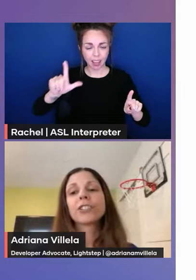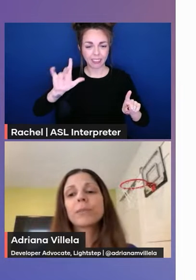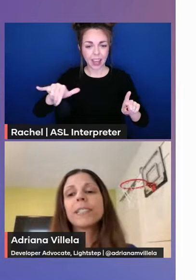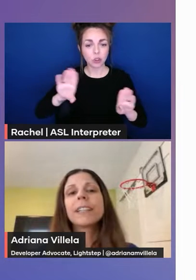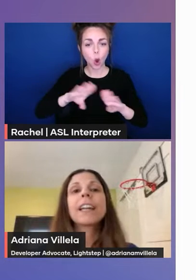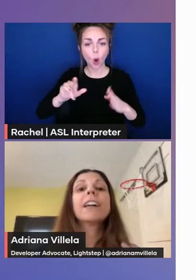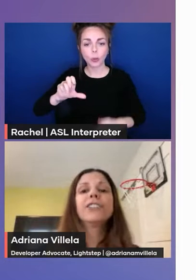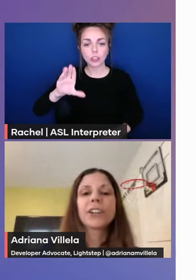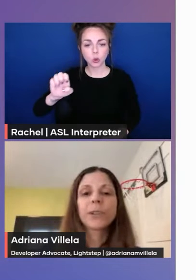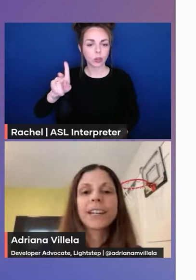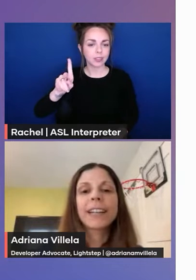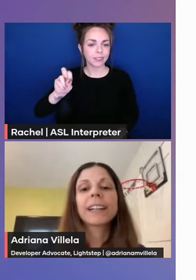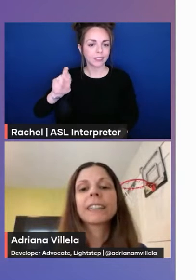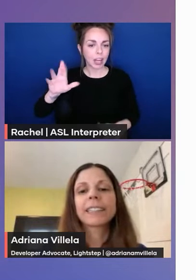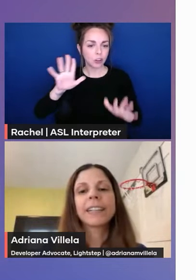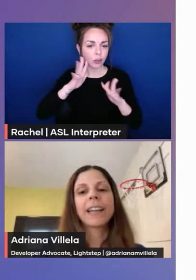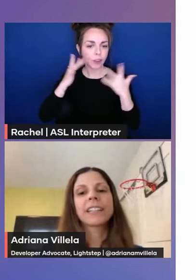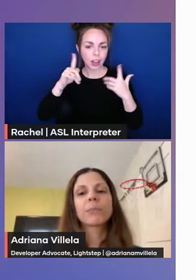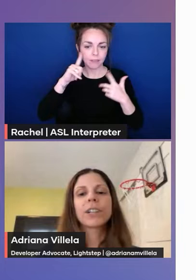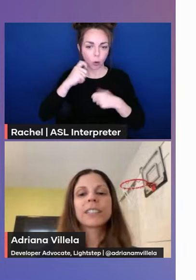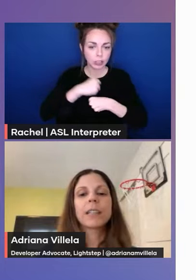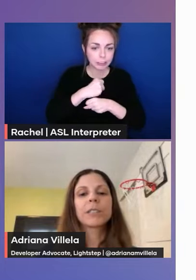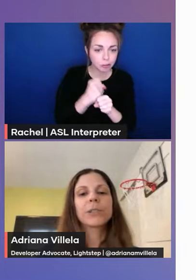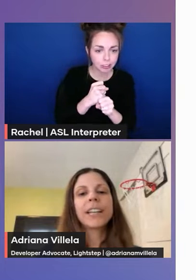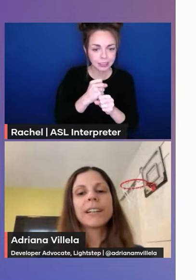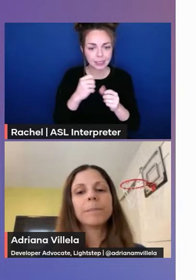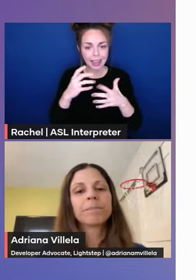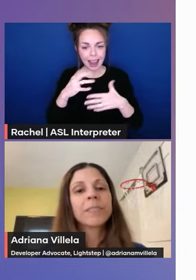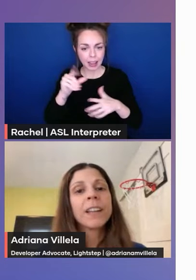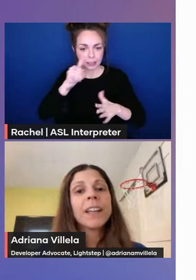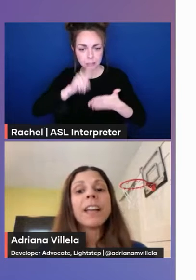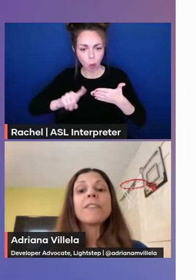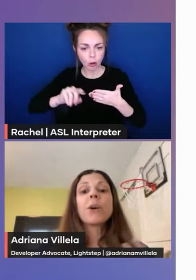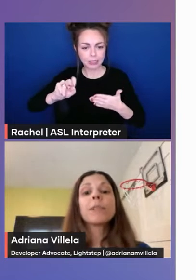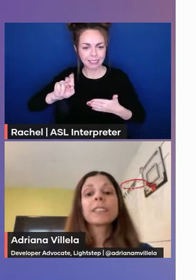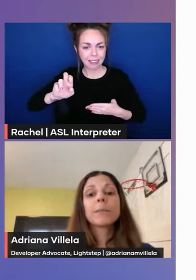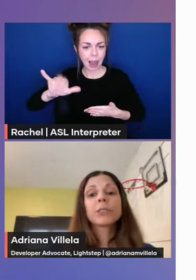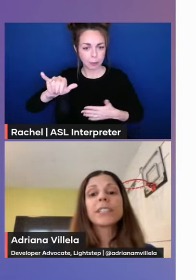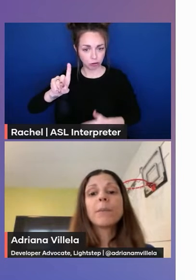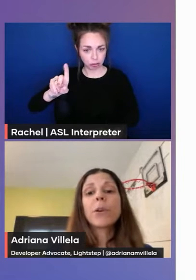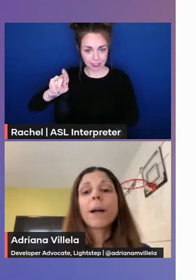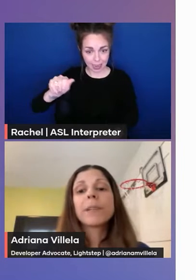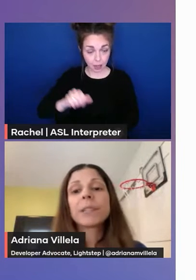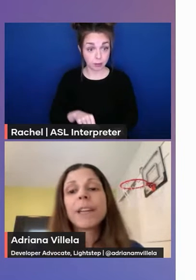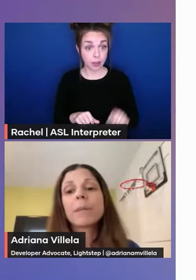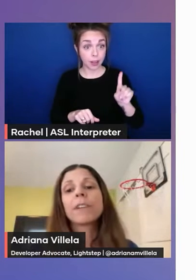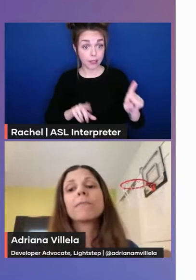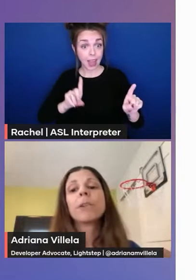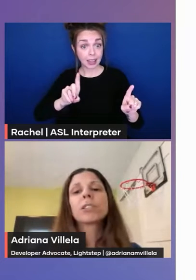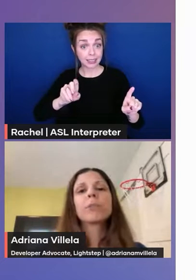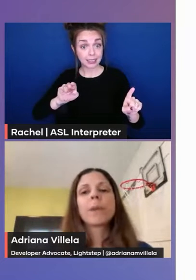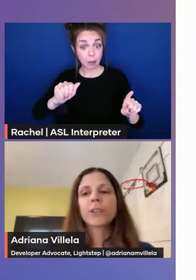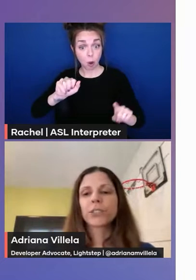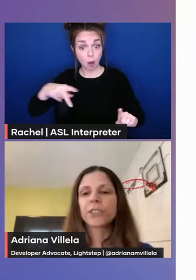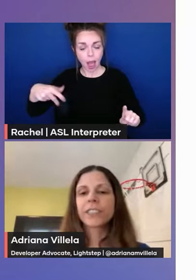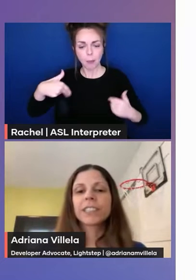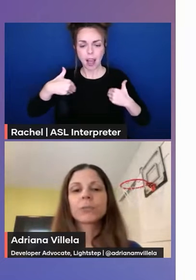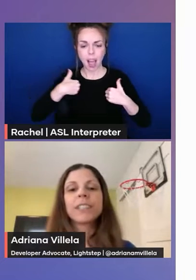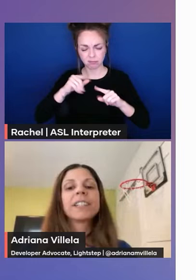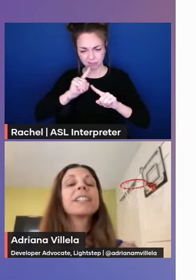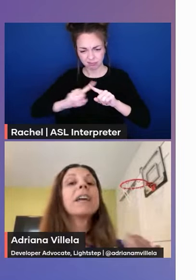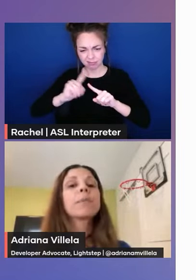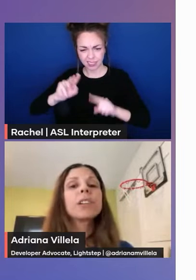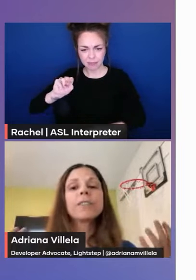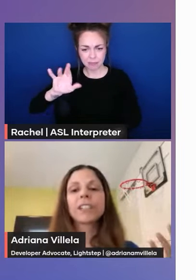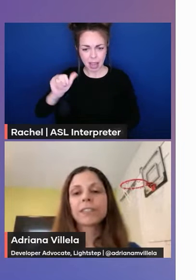framework for instrumenting, generating, collecting, and exporting telemetry data. The OpenTelemetry Demo App is made up of multiple